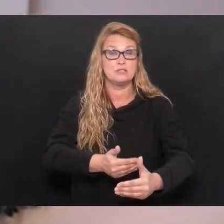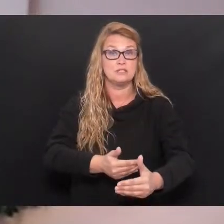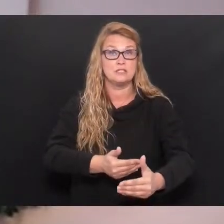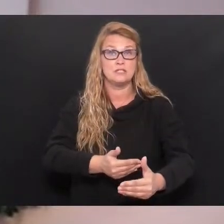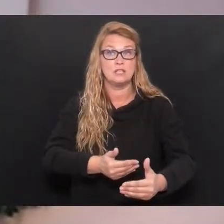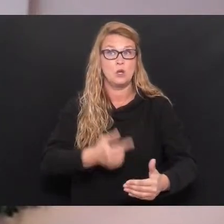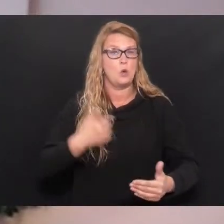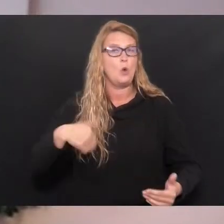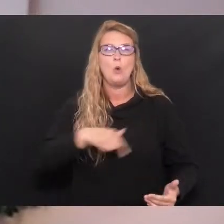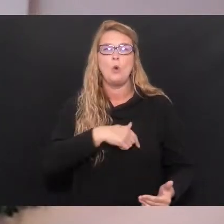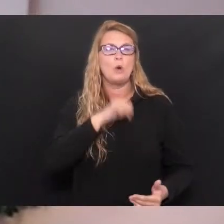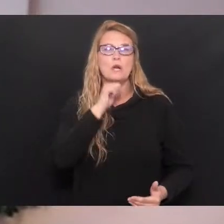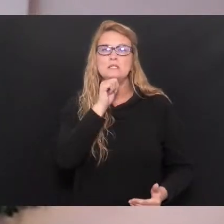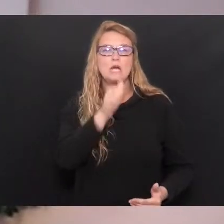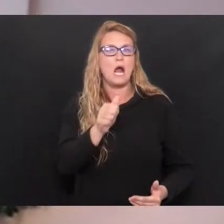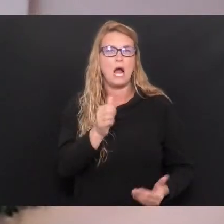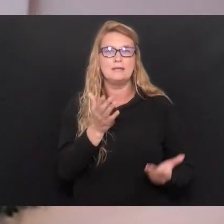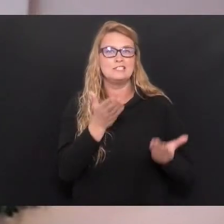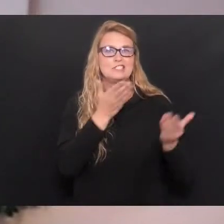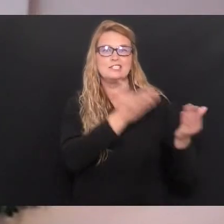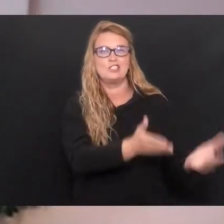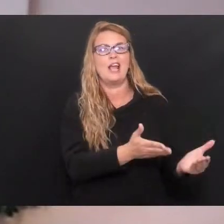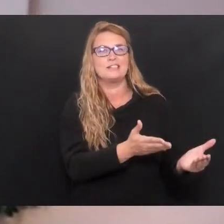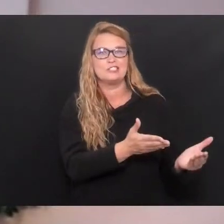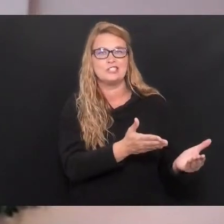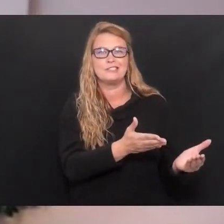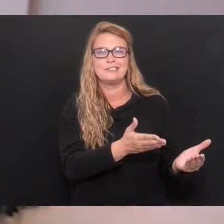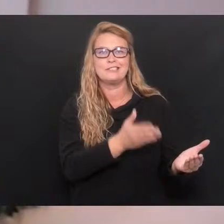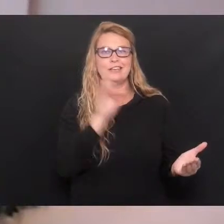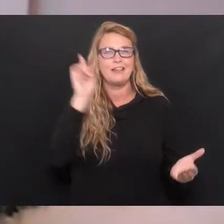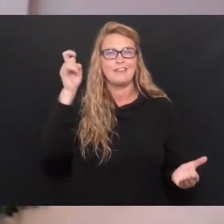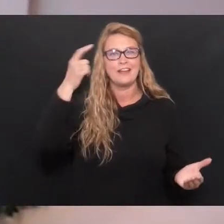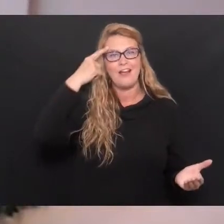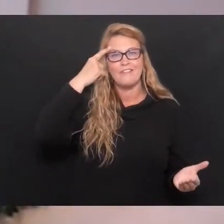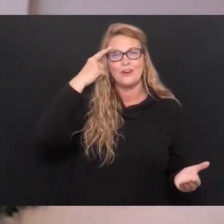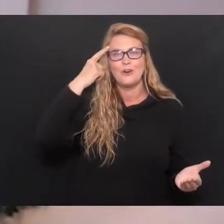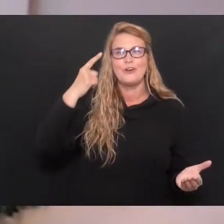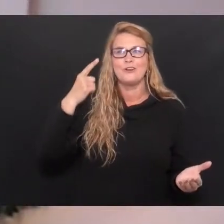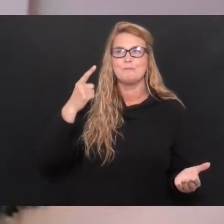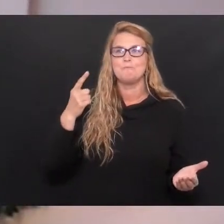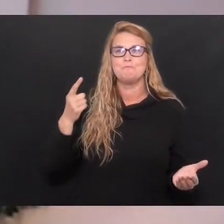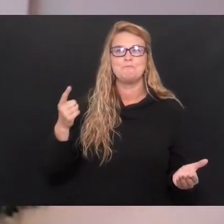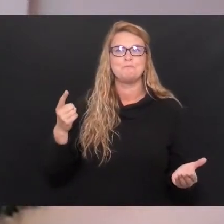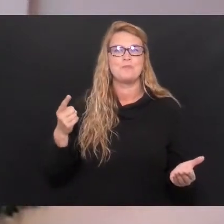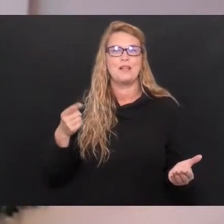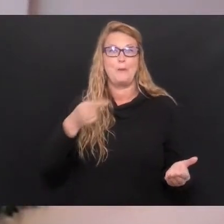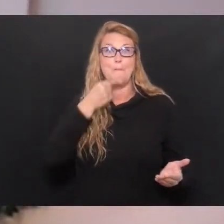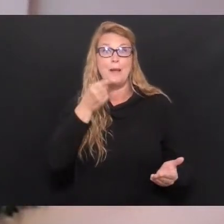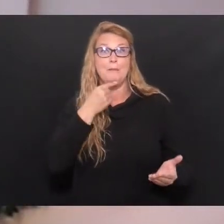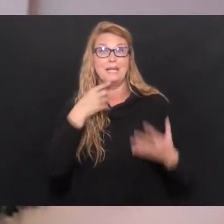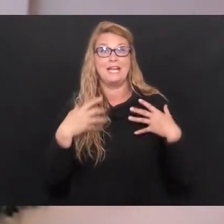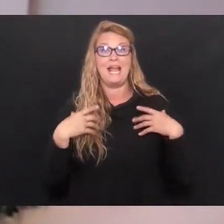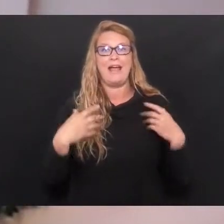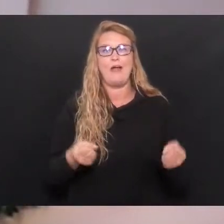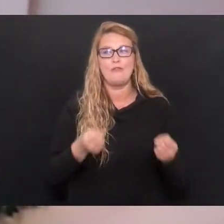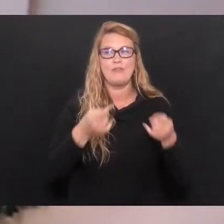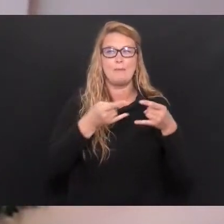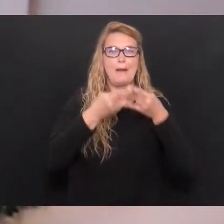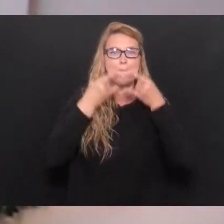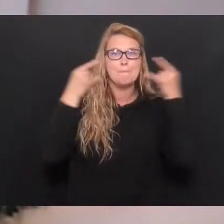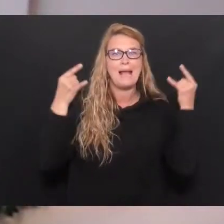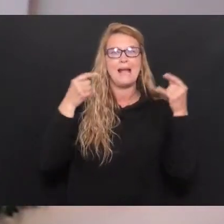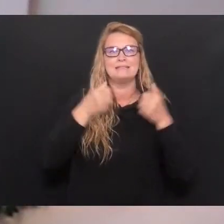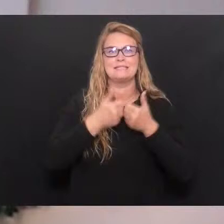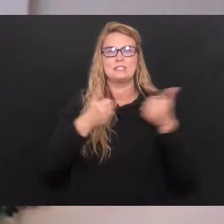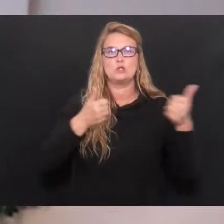know, suggesting to the governor that we need to follow these types of public health guidances about masks and physical